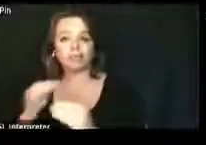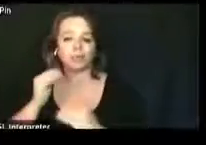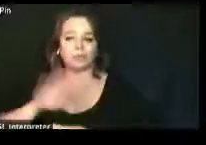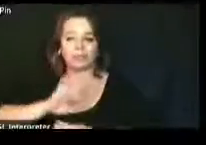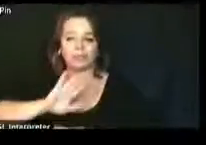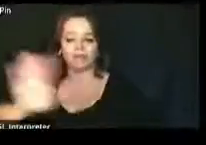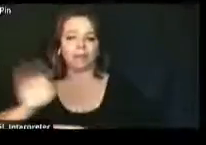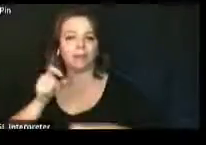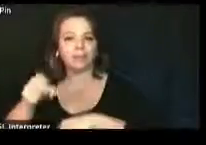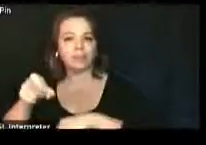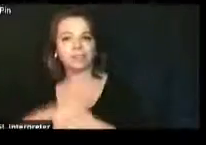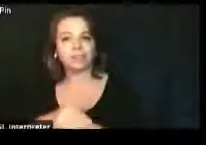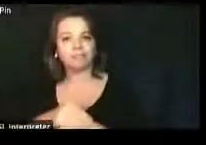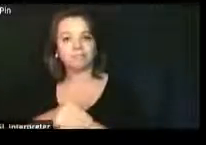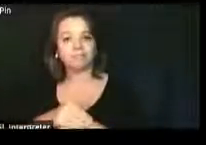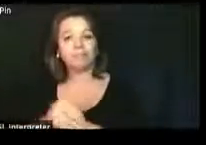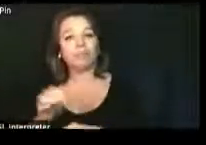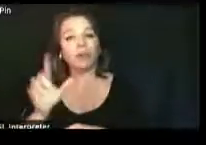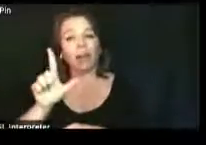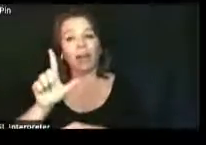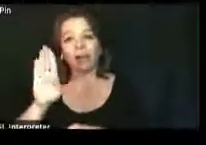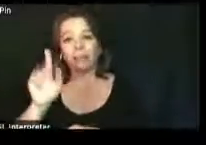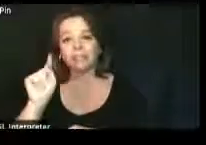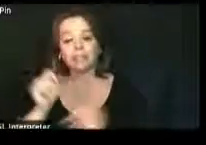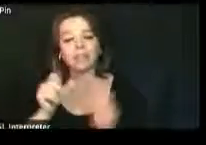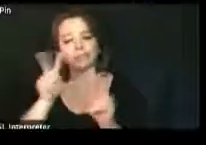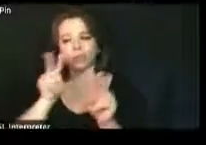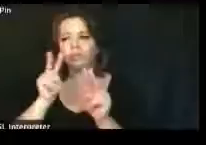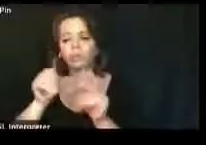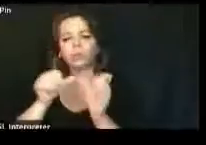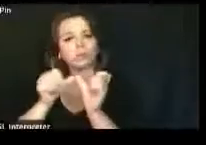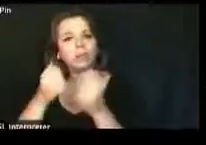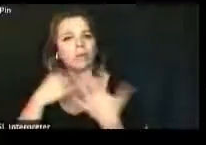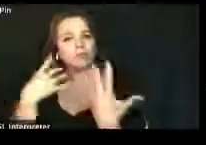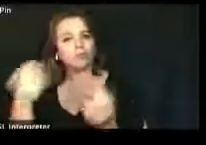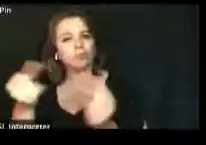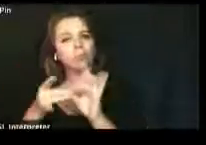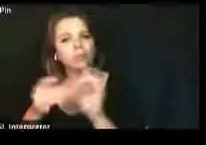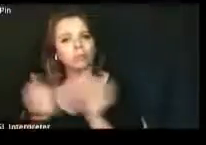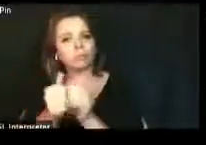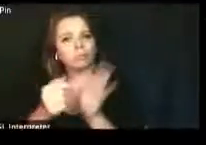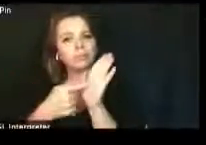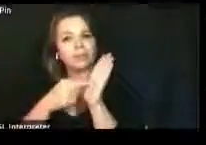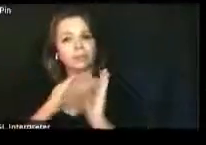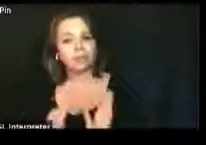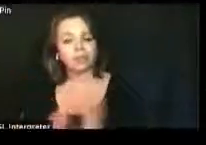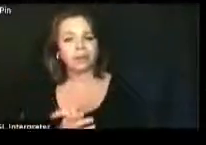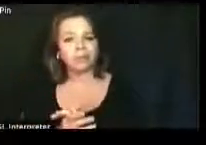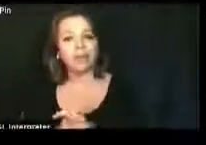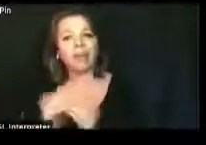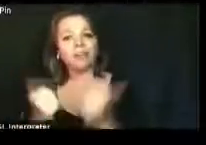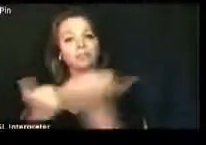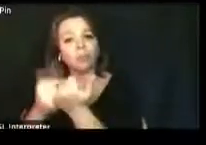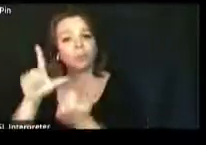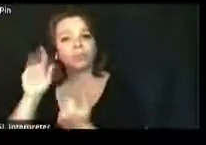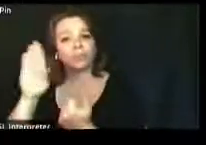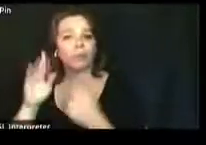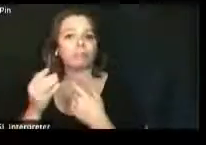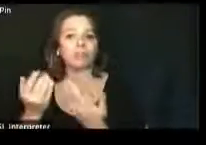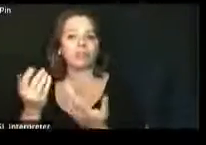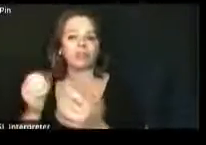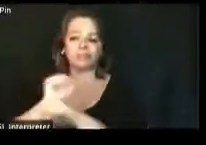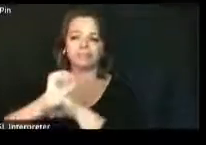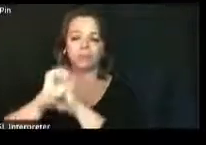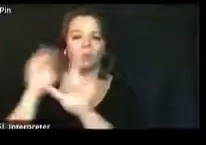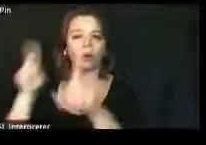looks forward to continuing the strong relationship we have with our representatives and supports the city of Long Beach's efforts to maintain the current district lines and